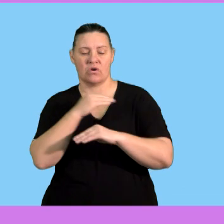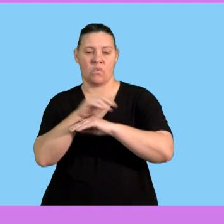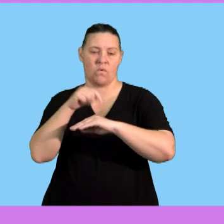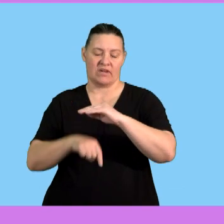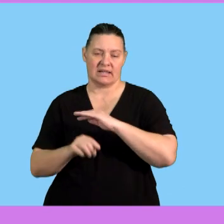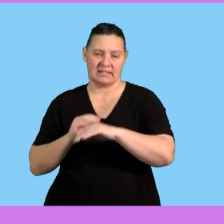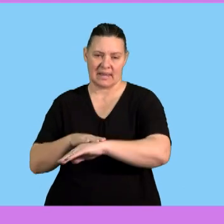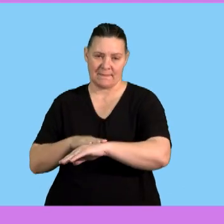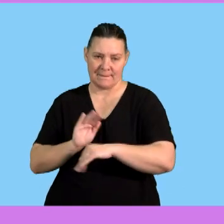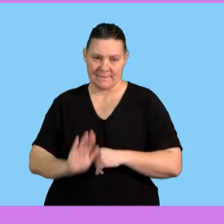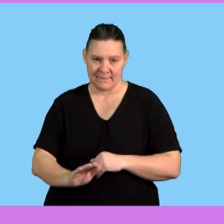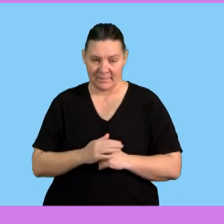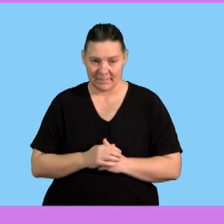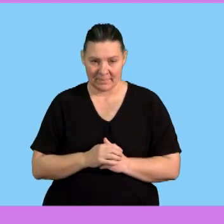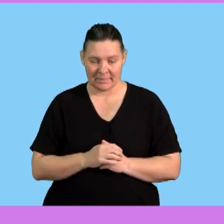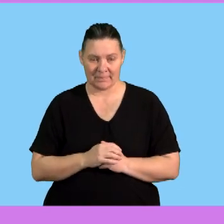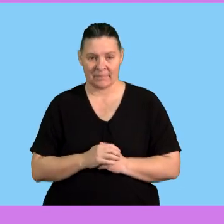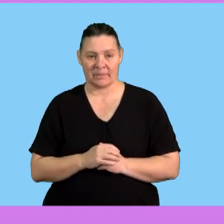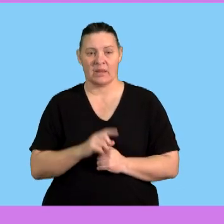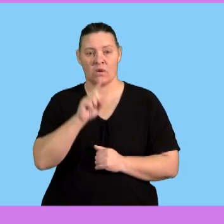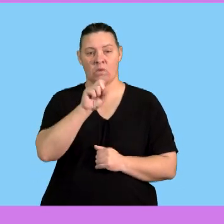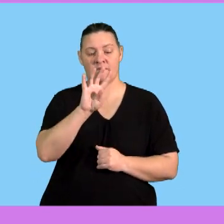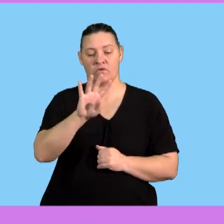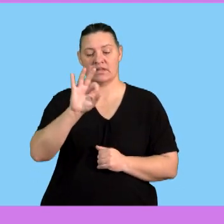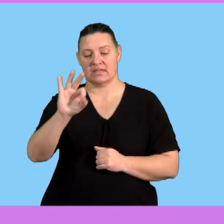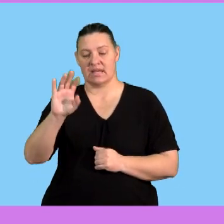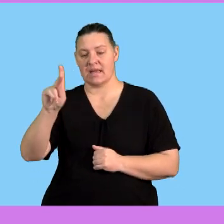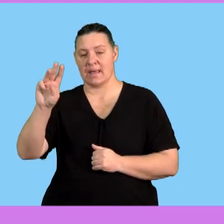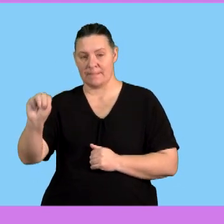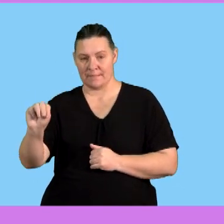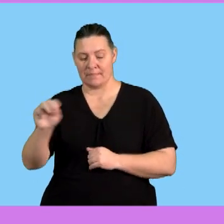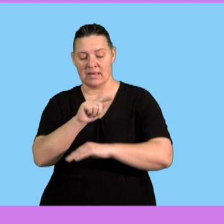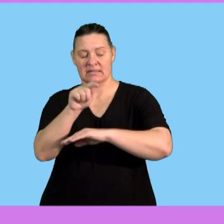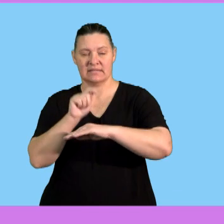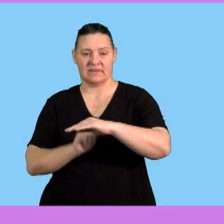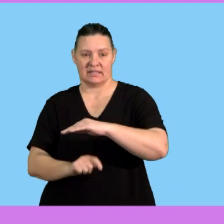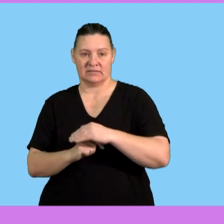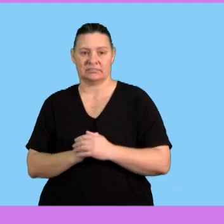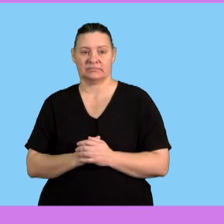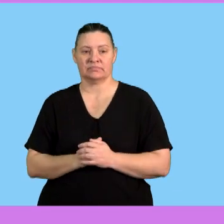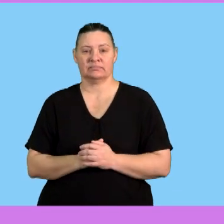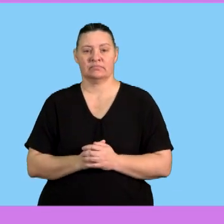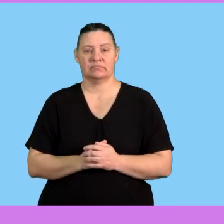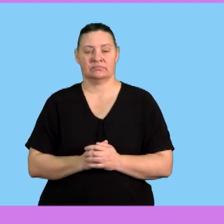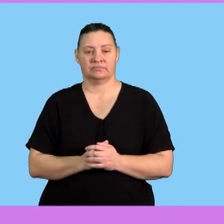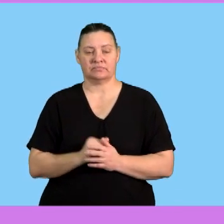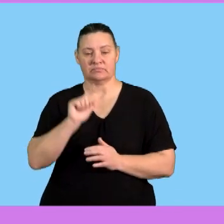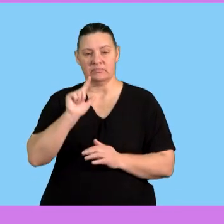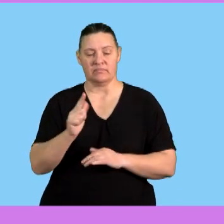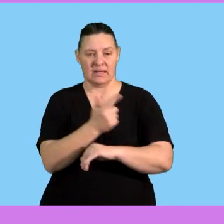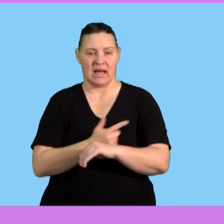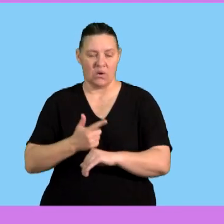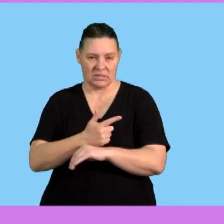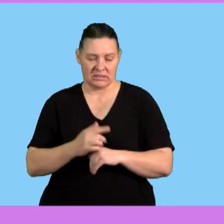we are given is 143 kilometers divided by 7 hours.